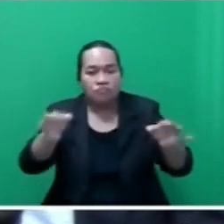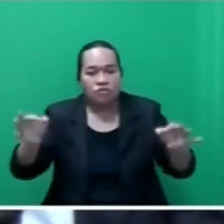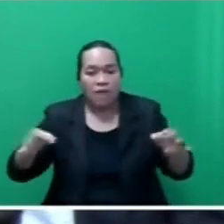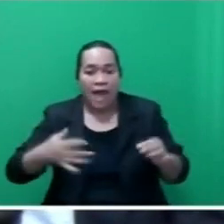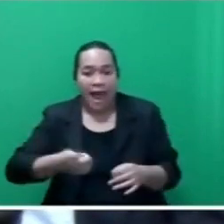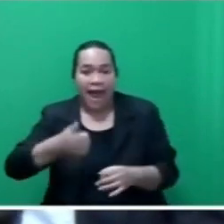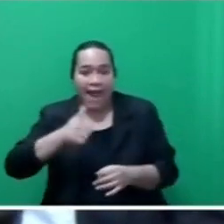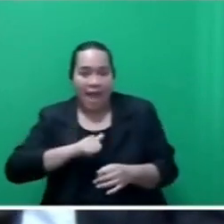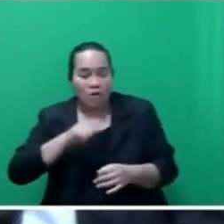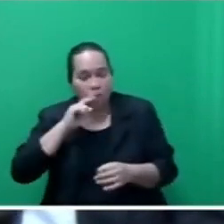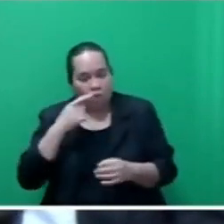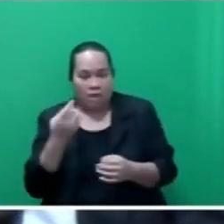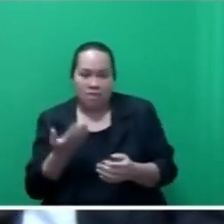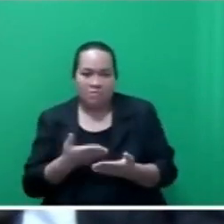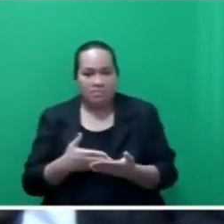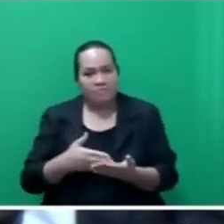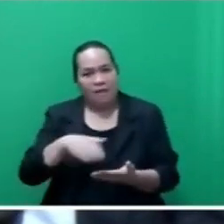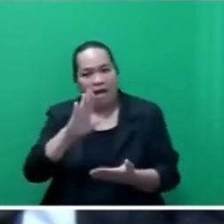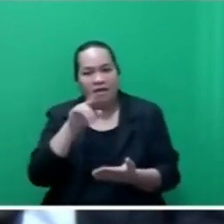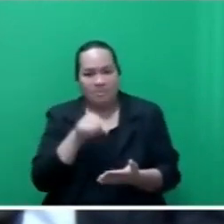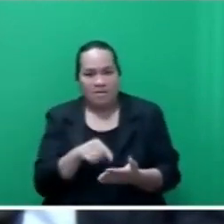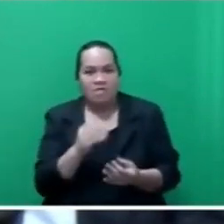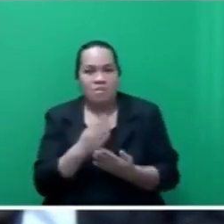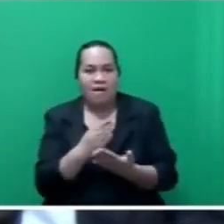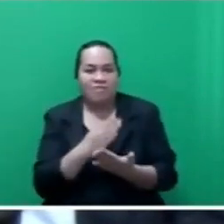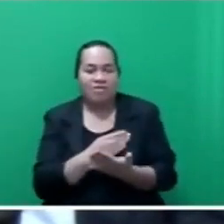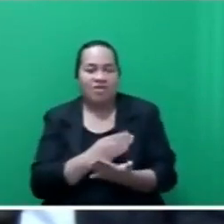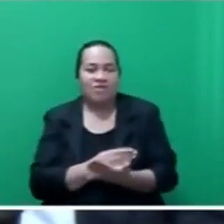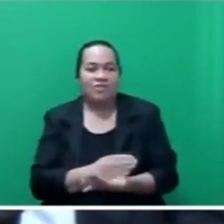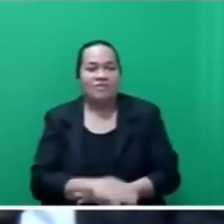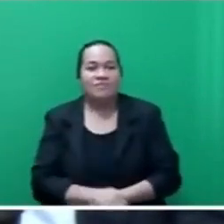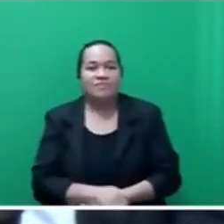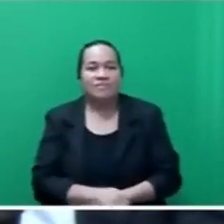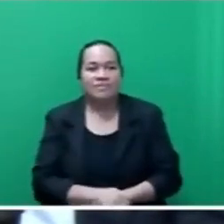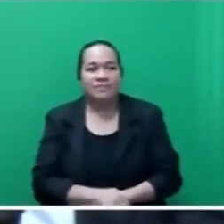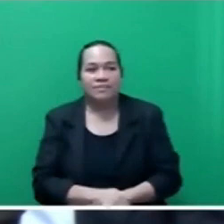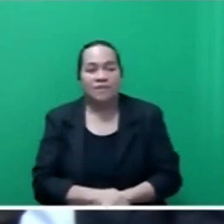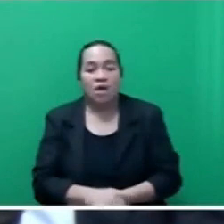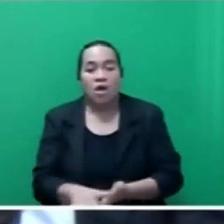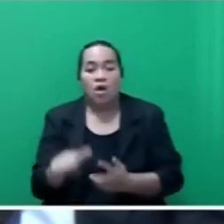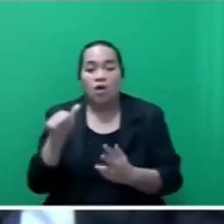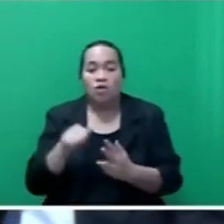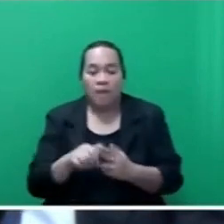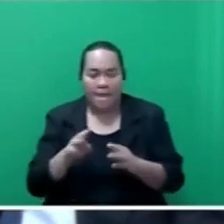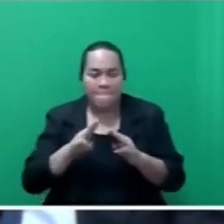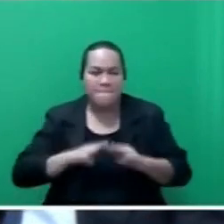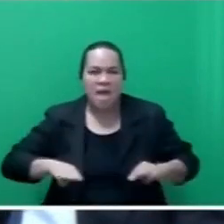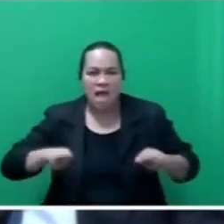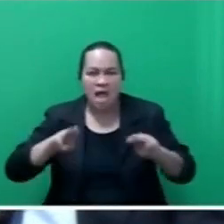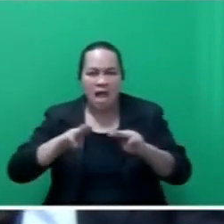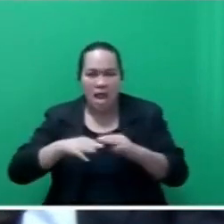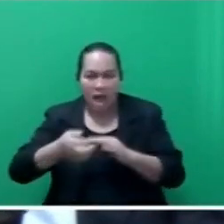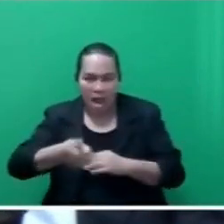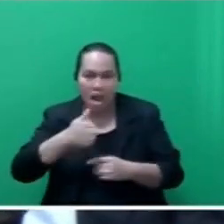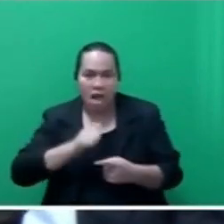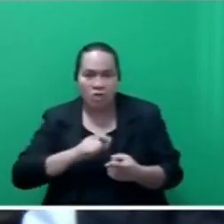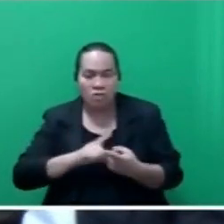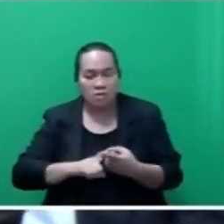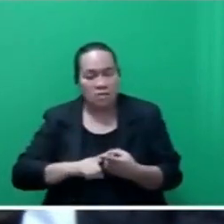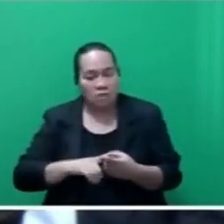this budget will be passed. Honourable Speaker, also the meal allowances, and this has also been well